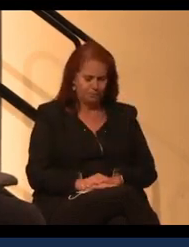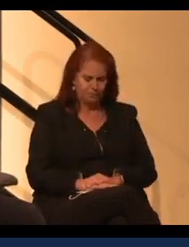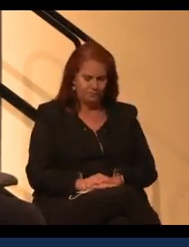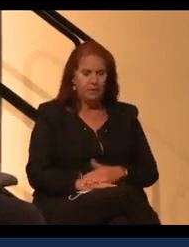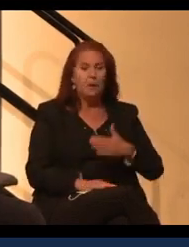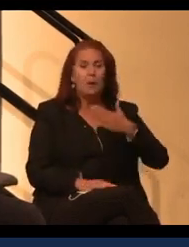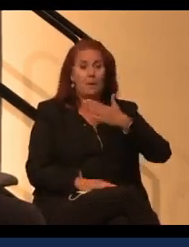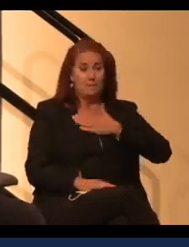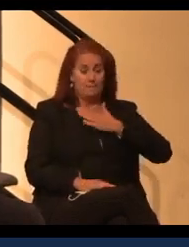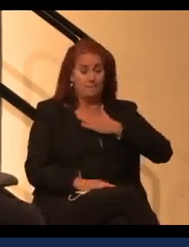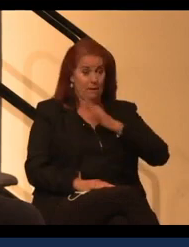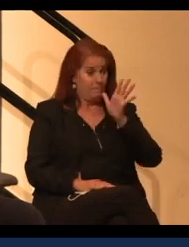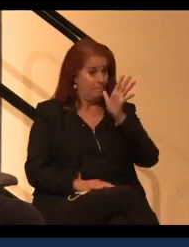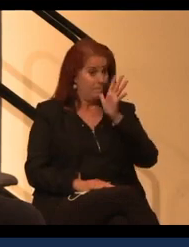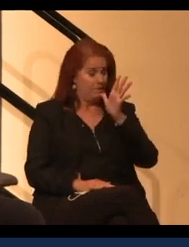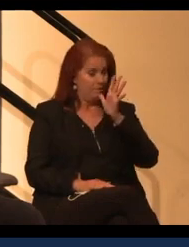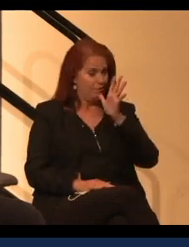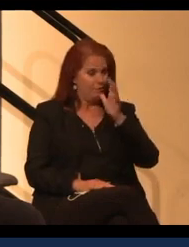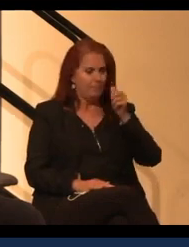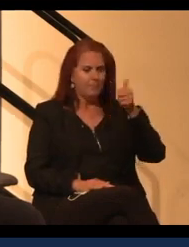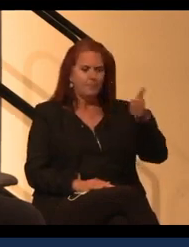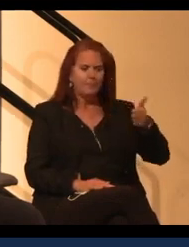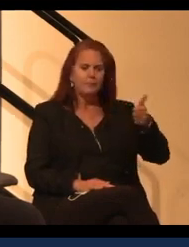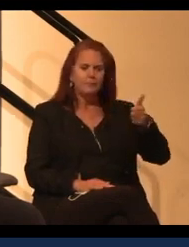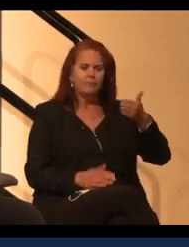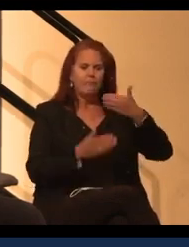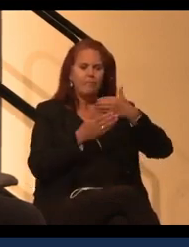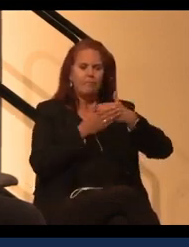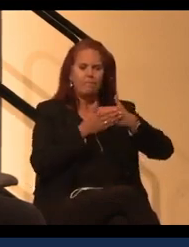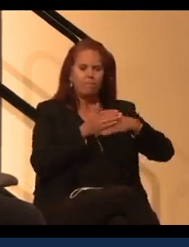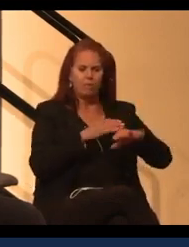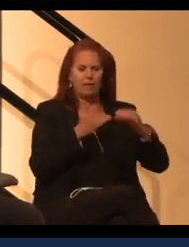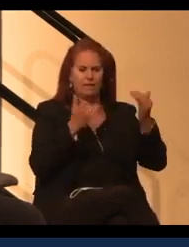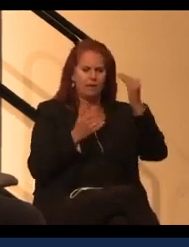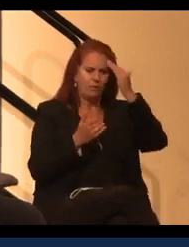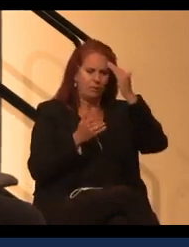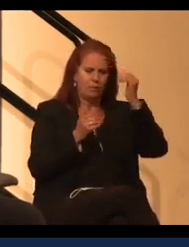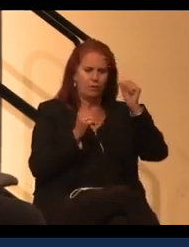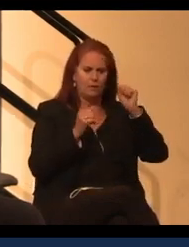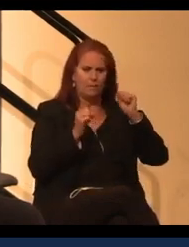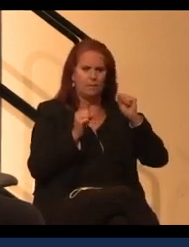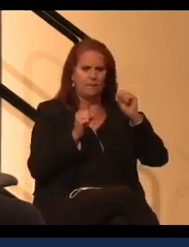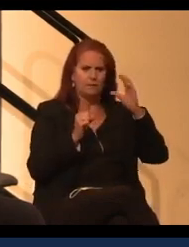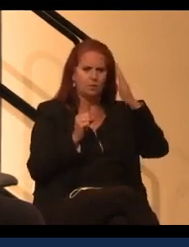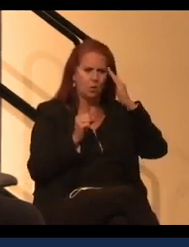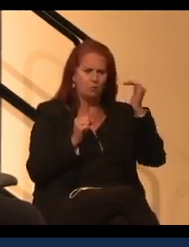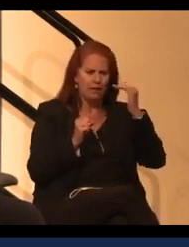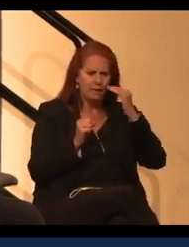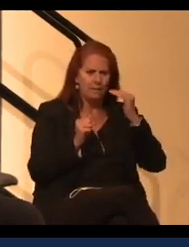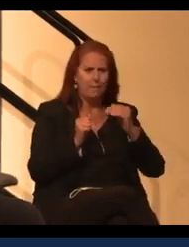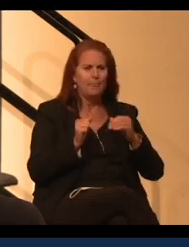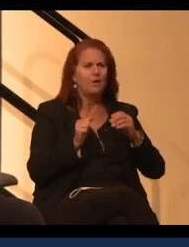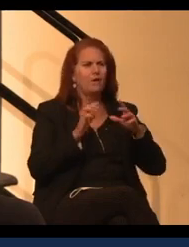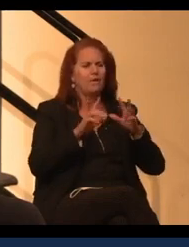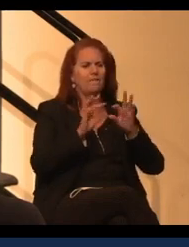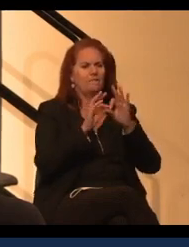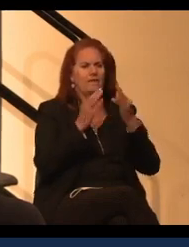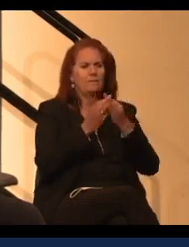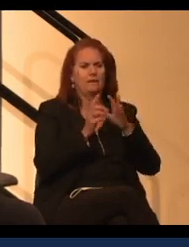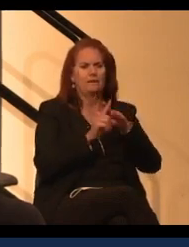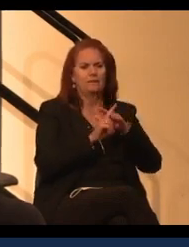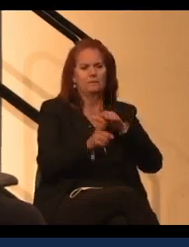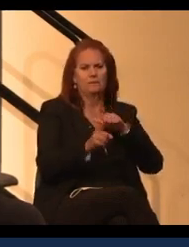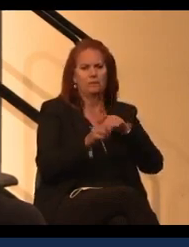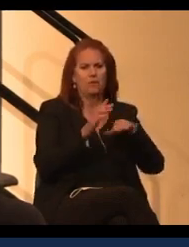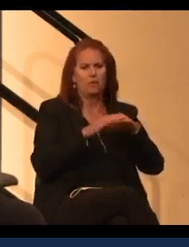So my mother was born in what is now known as North Korea. Her family escaped upon the